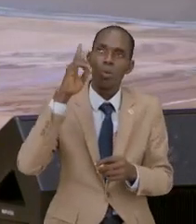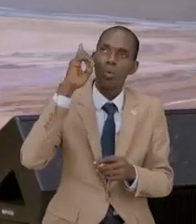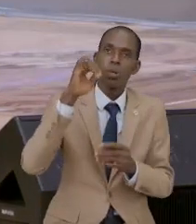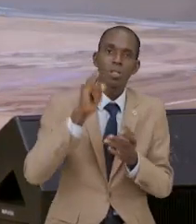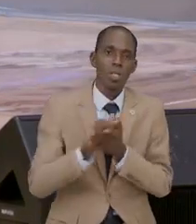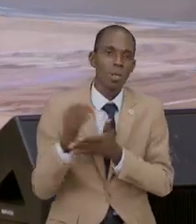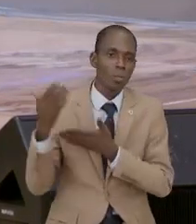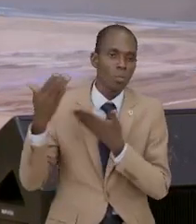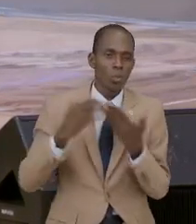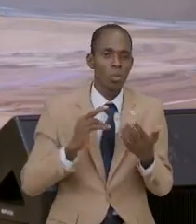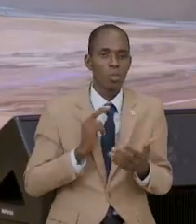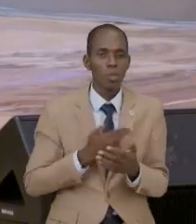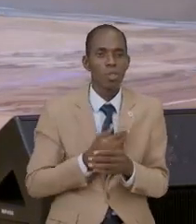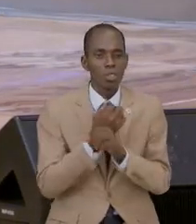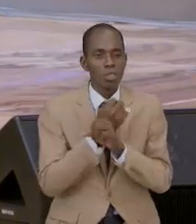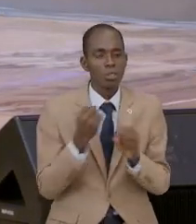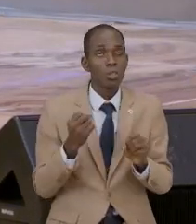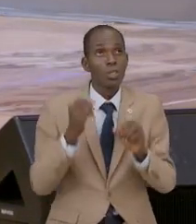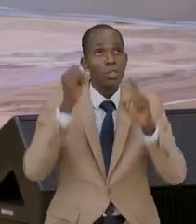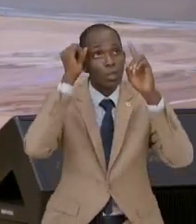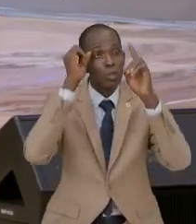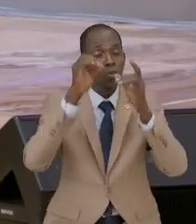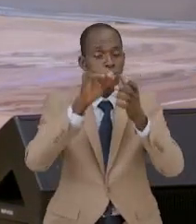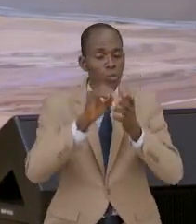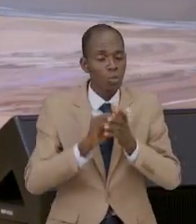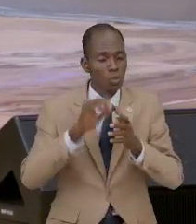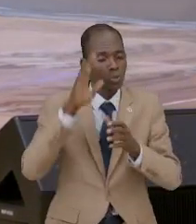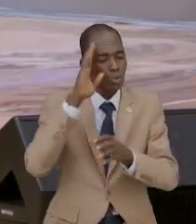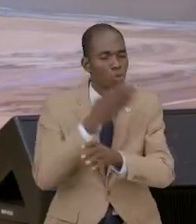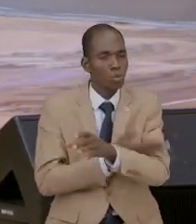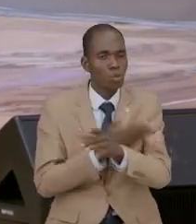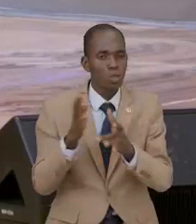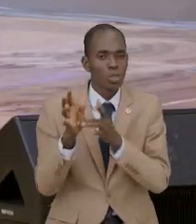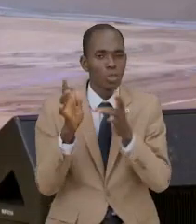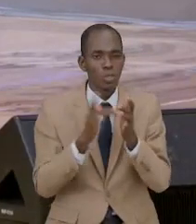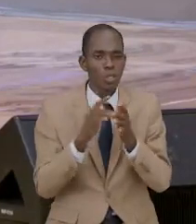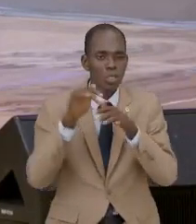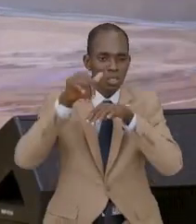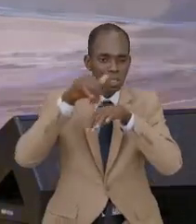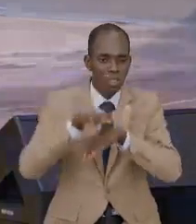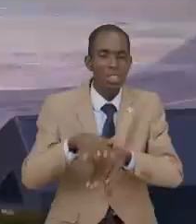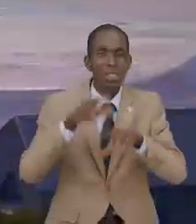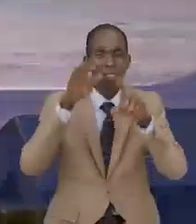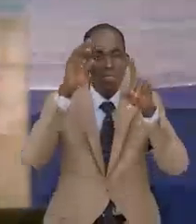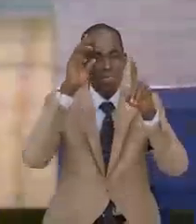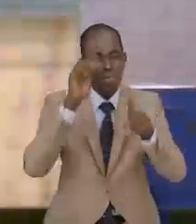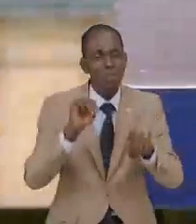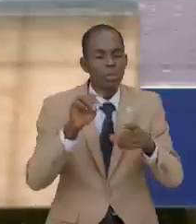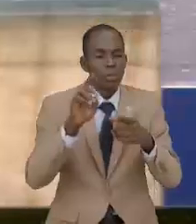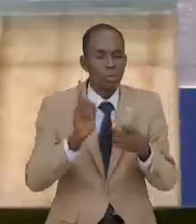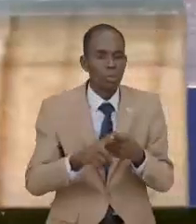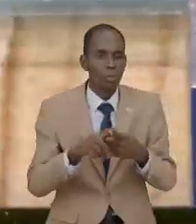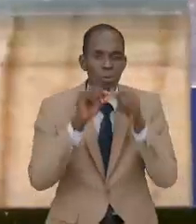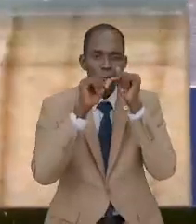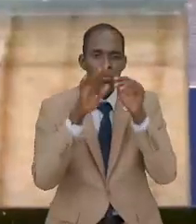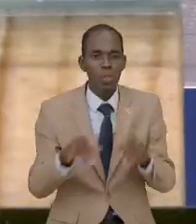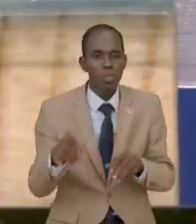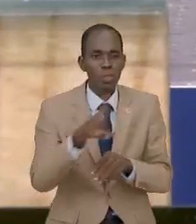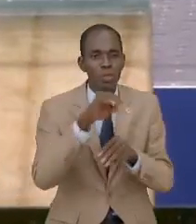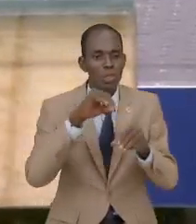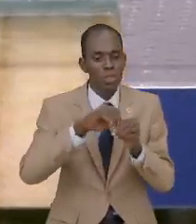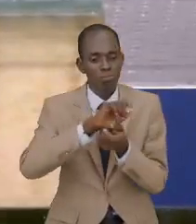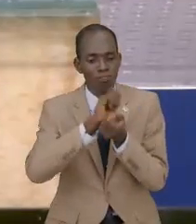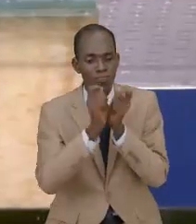now, his son Jesus sent him to bless you in turning every one of